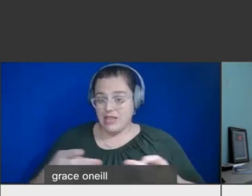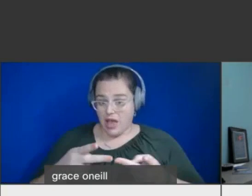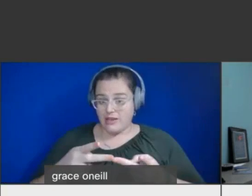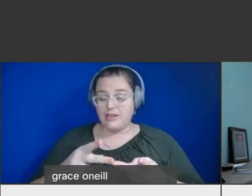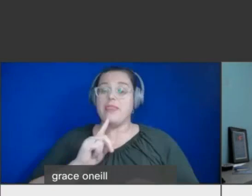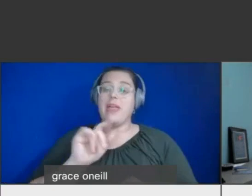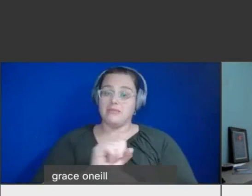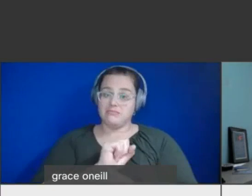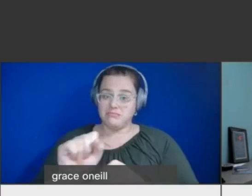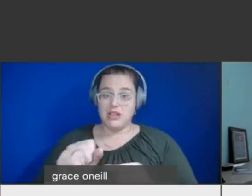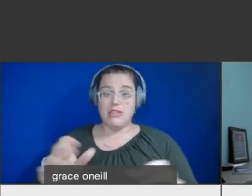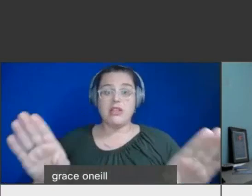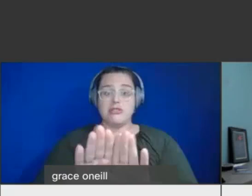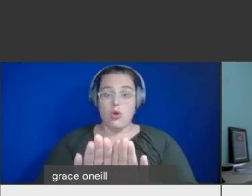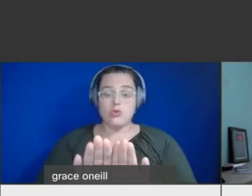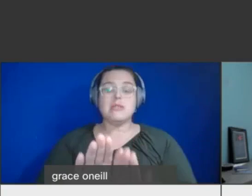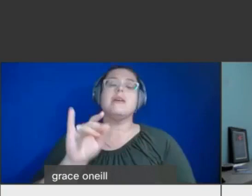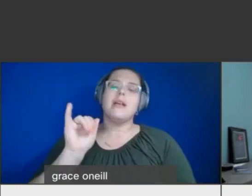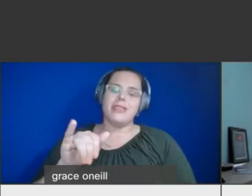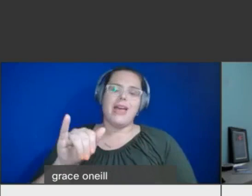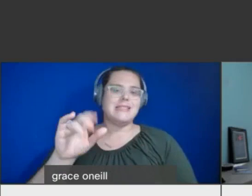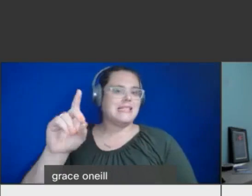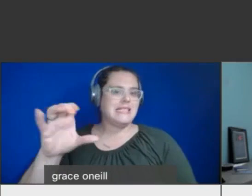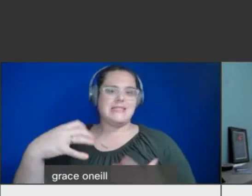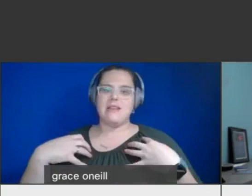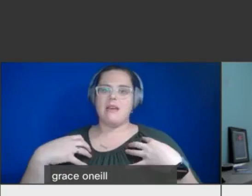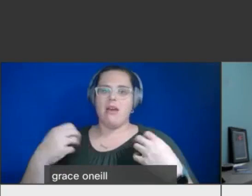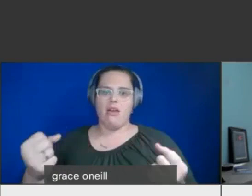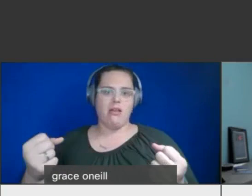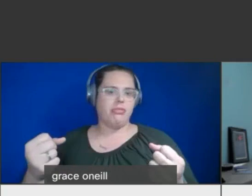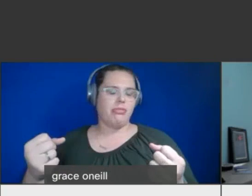closed, that would be a DC Health